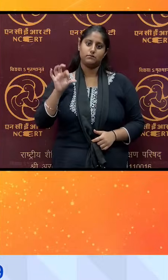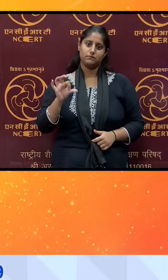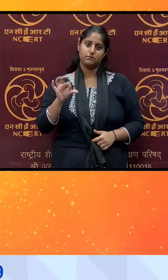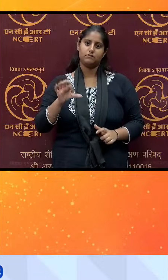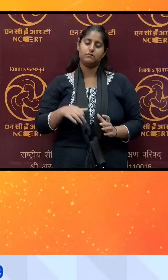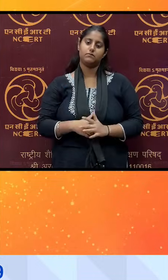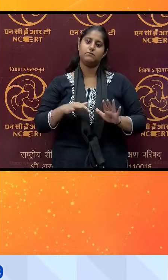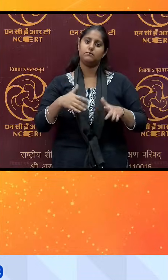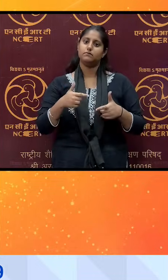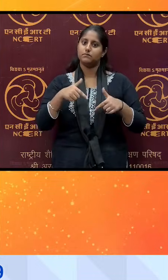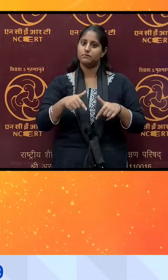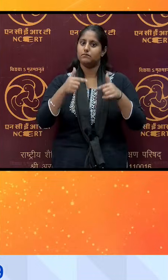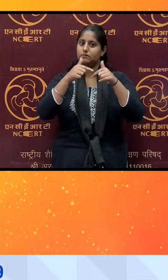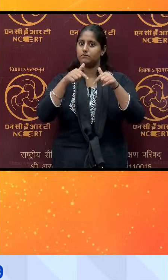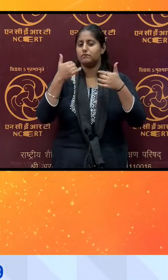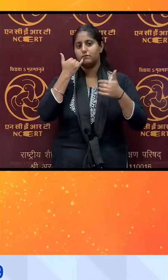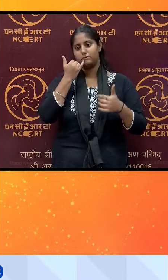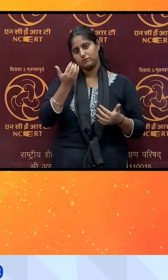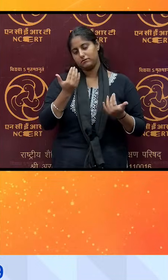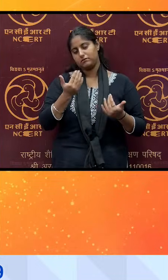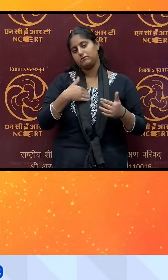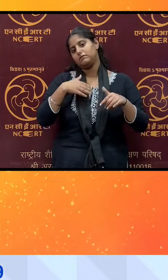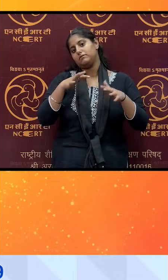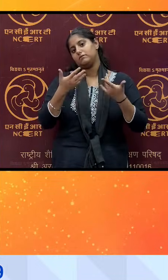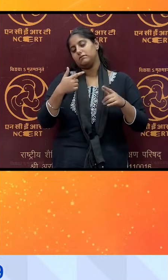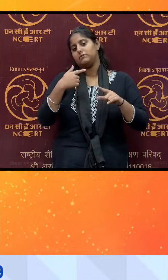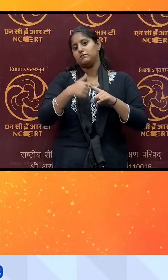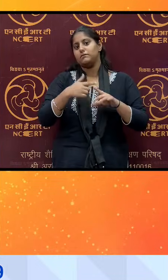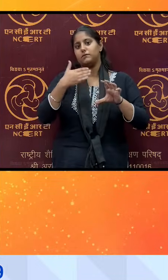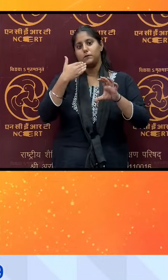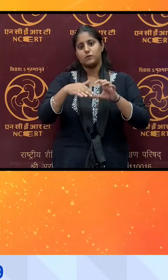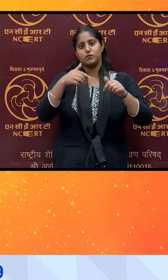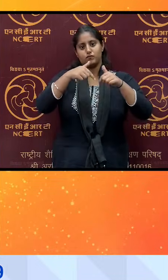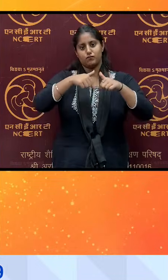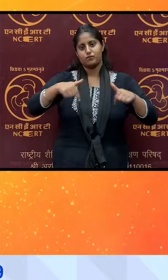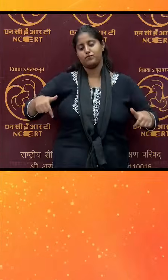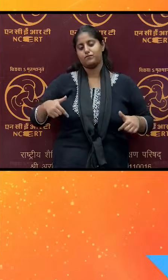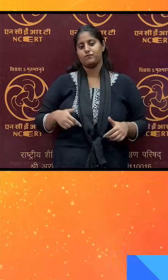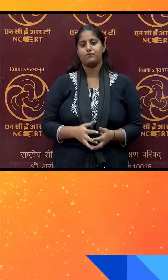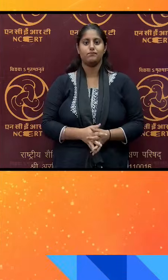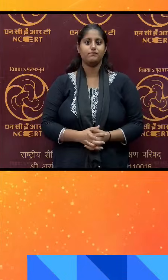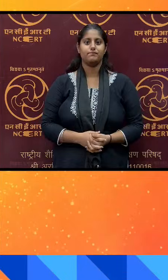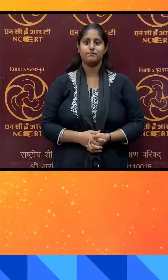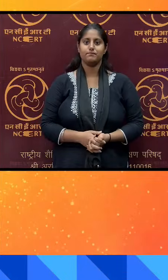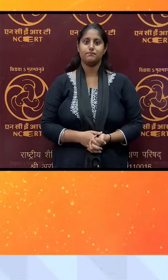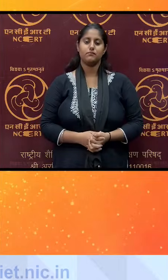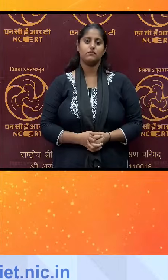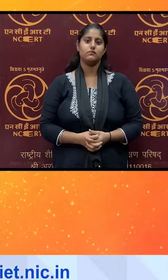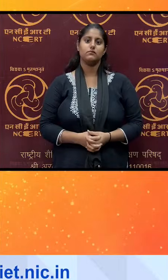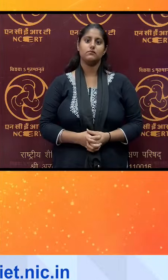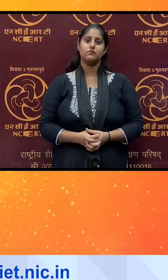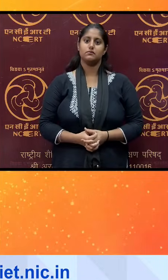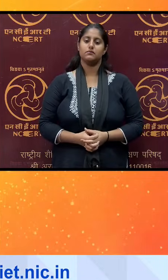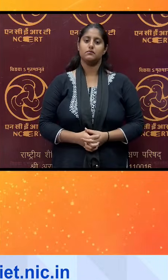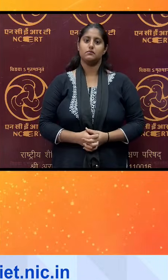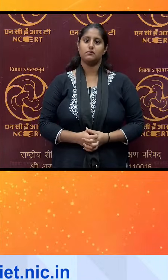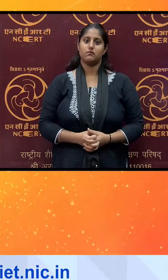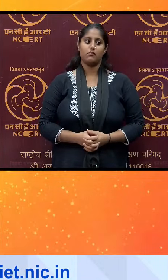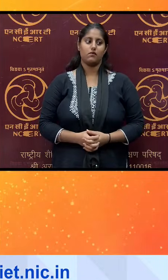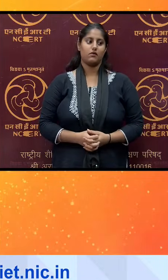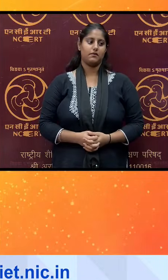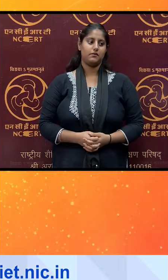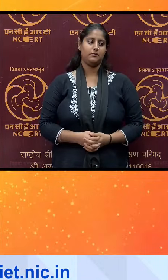440 is the number where you can call. And apart from that, you can also write us an email. We have a dedicated email ID, that is